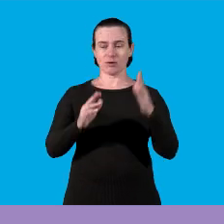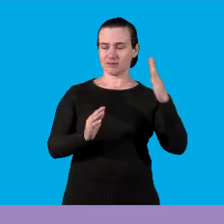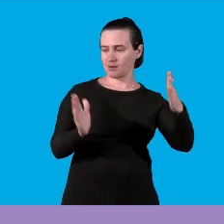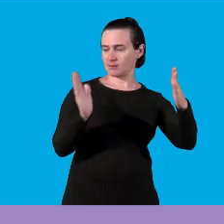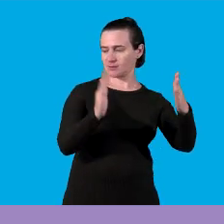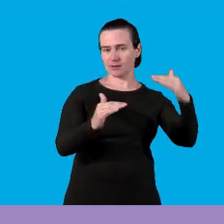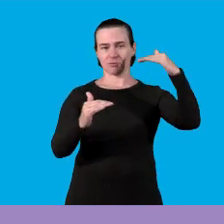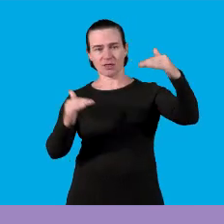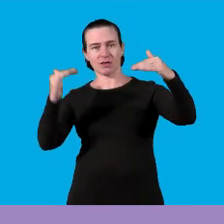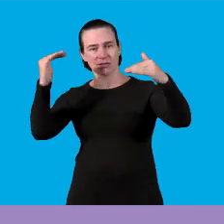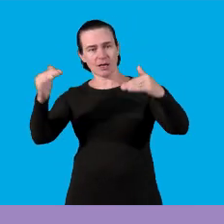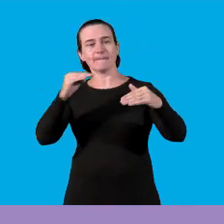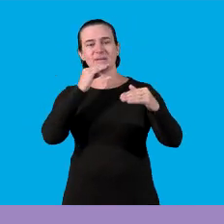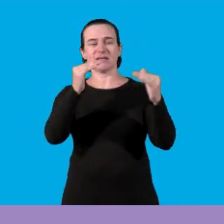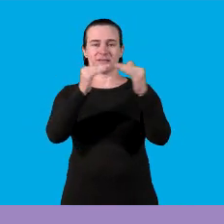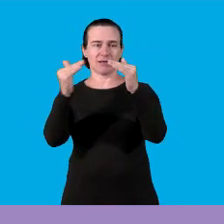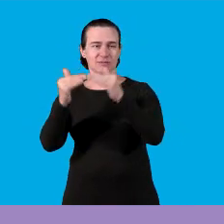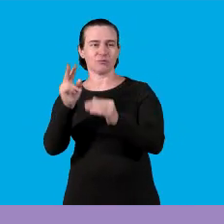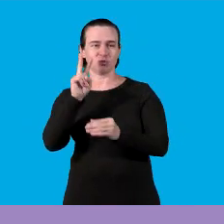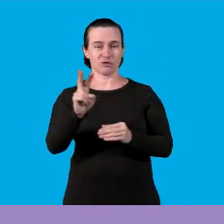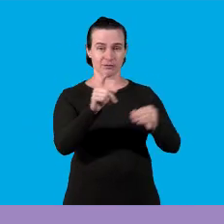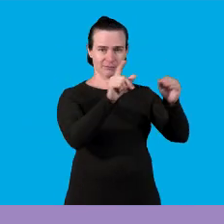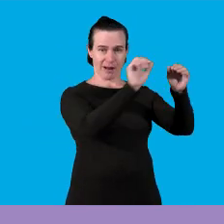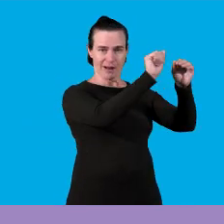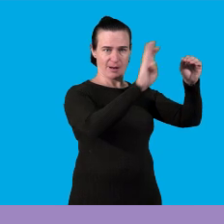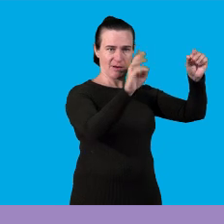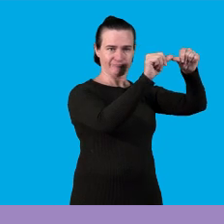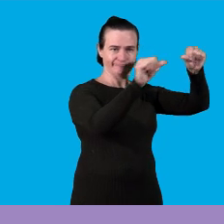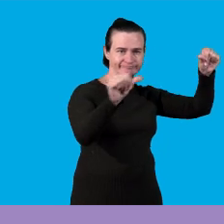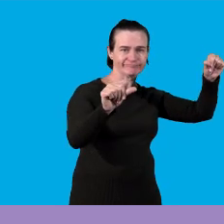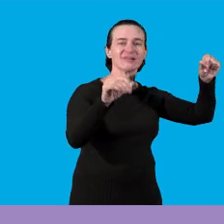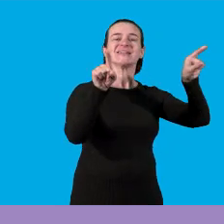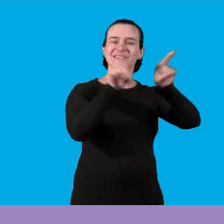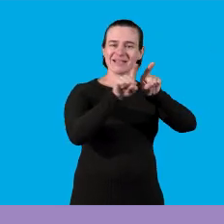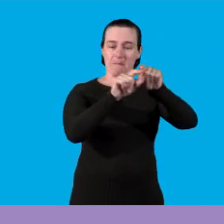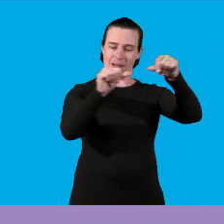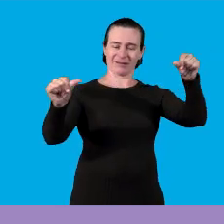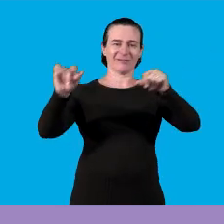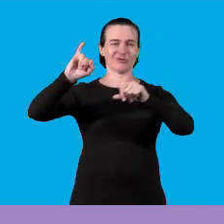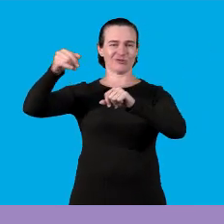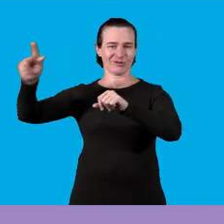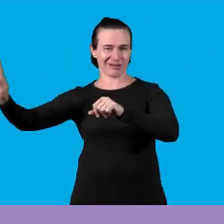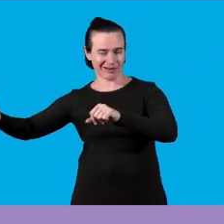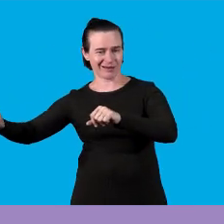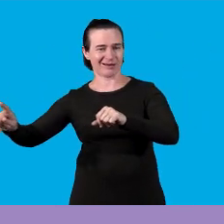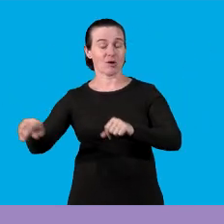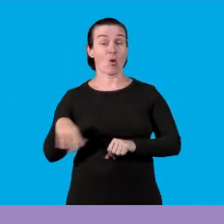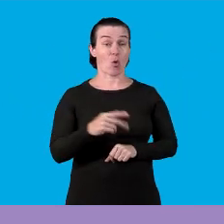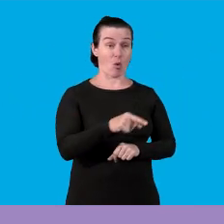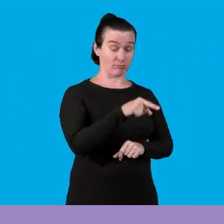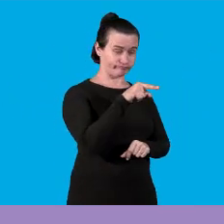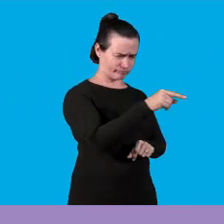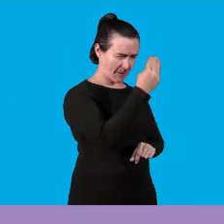realize that that side would be equal to that one. That's when we talk of corresponding. The shortest side in